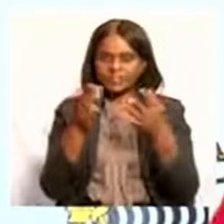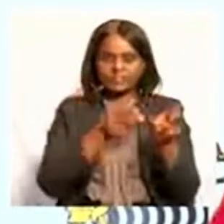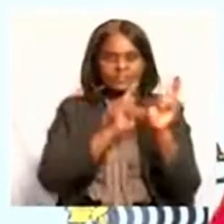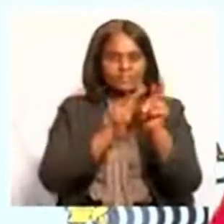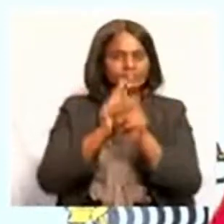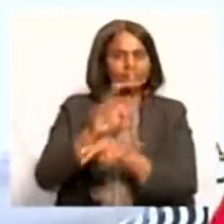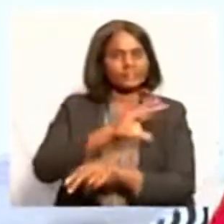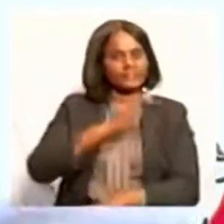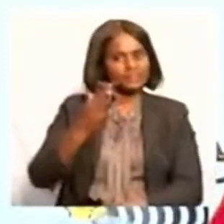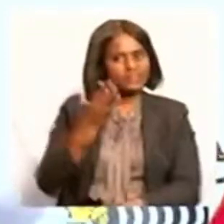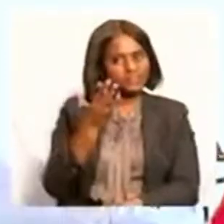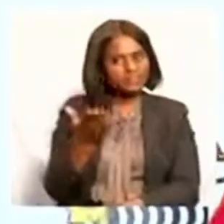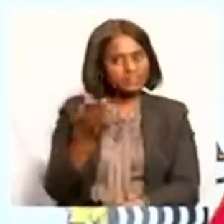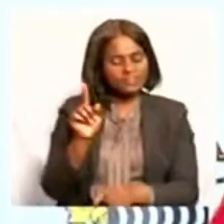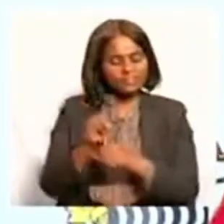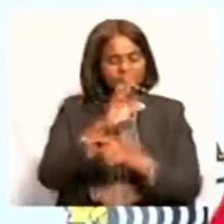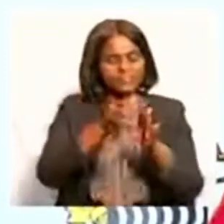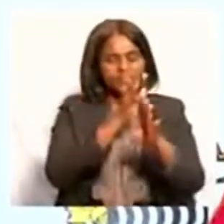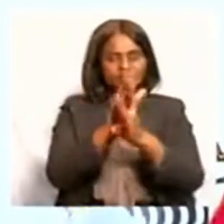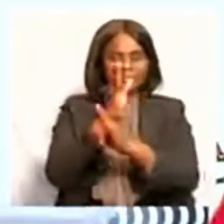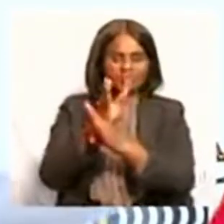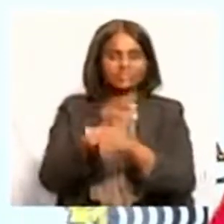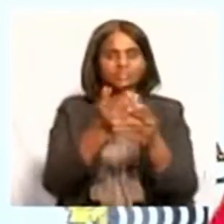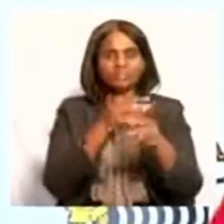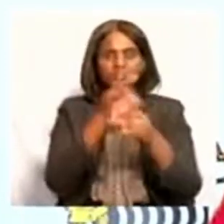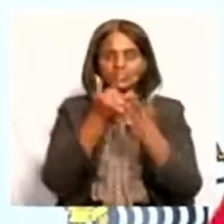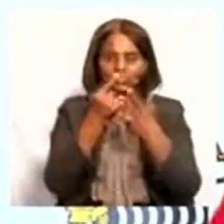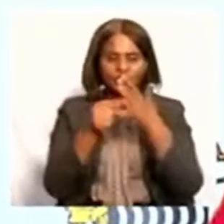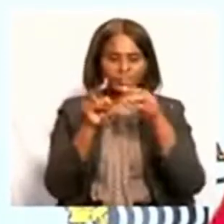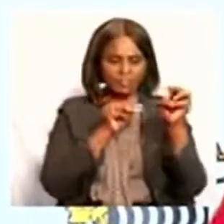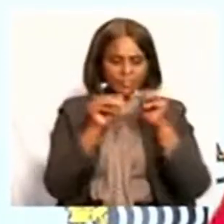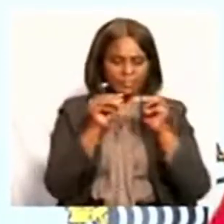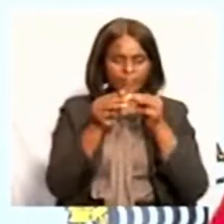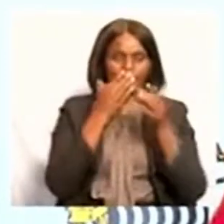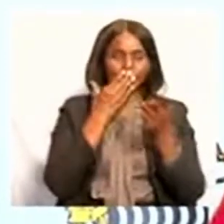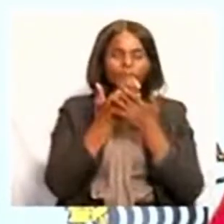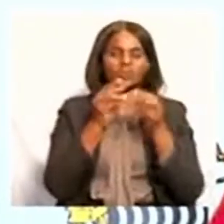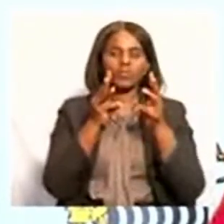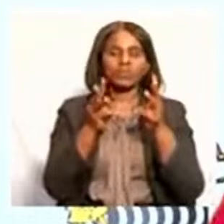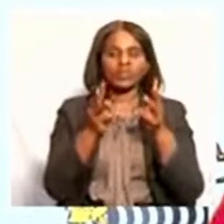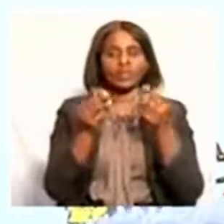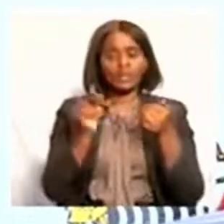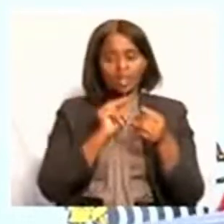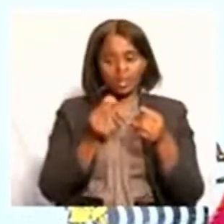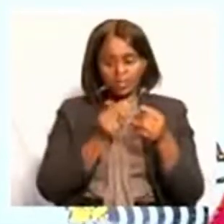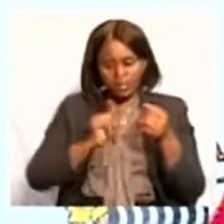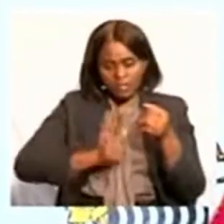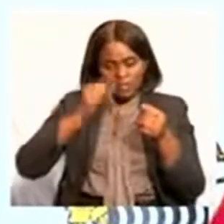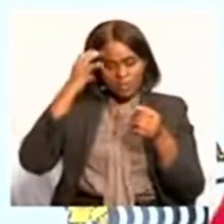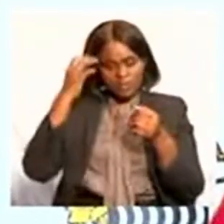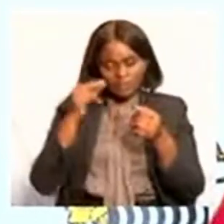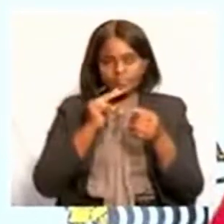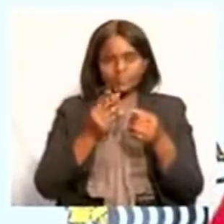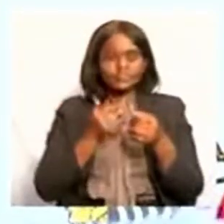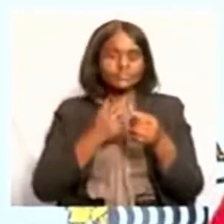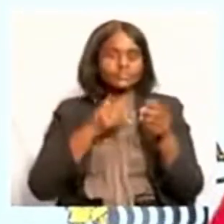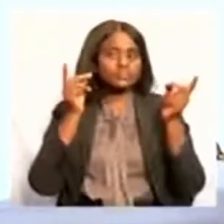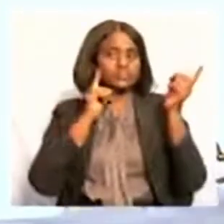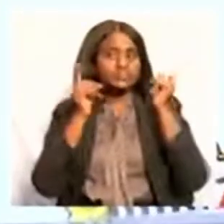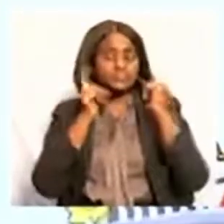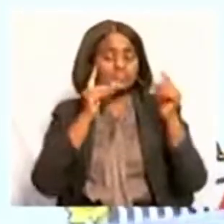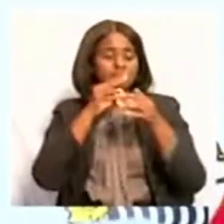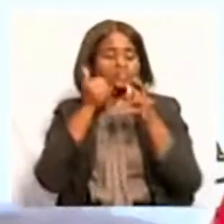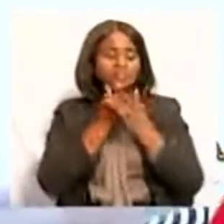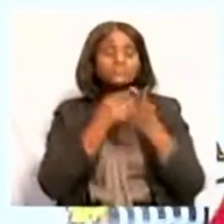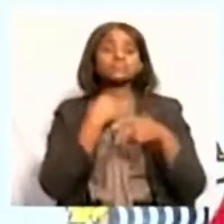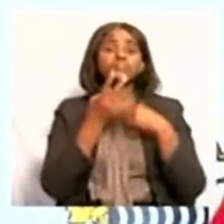response, to the drought response, are being managed properly? So as an office, we've listened to those voices